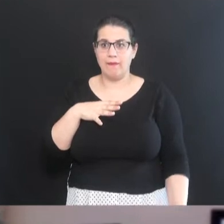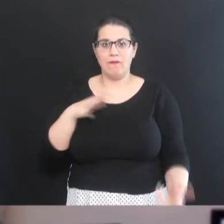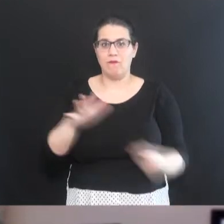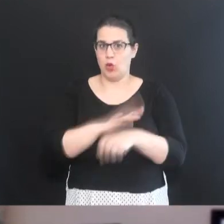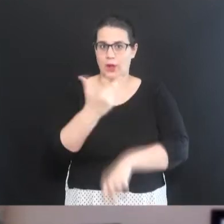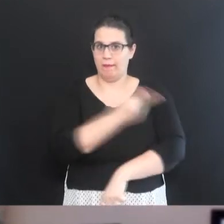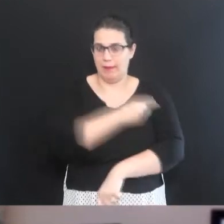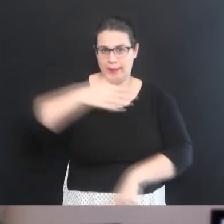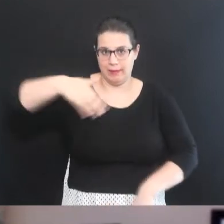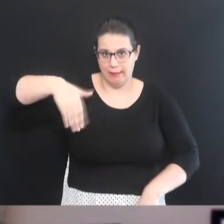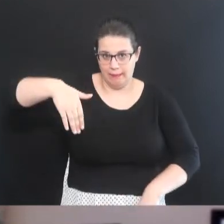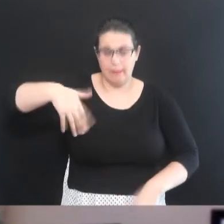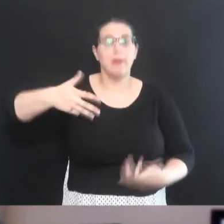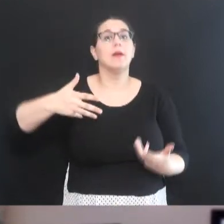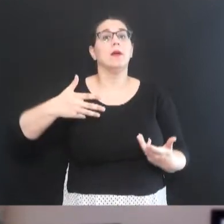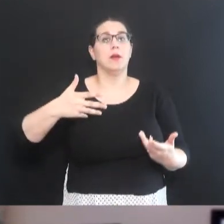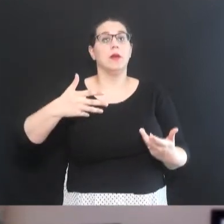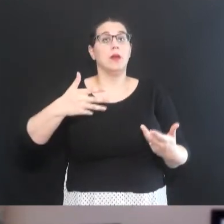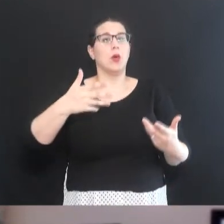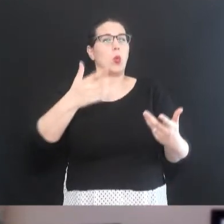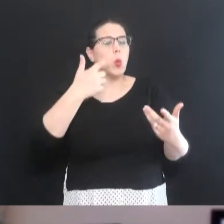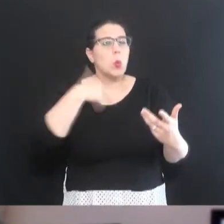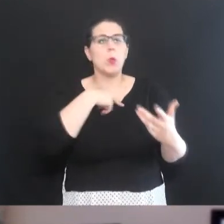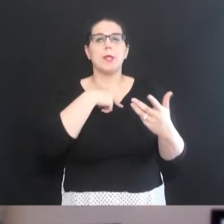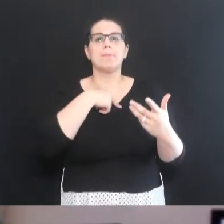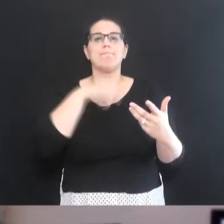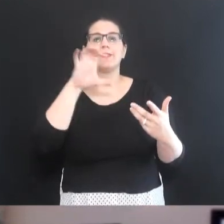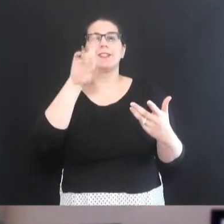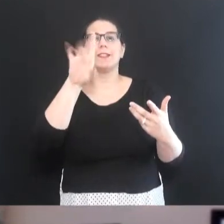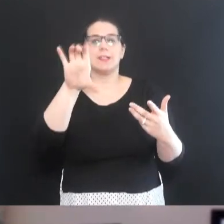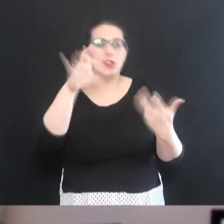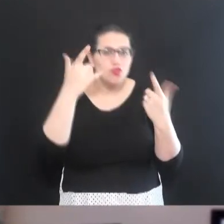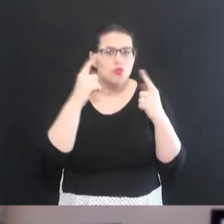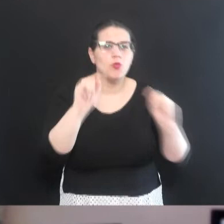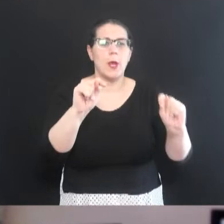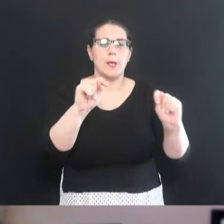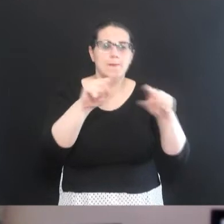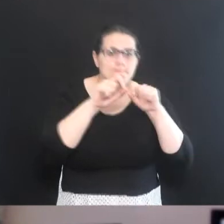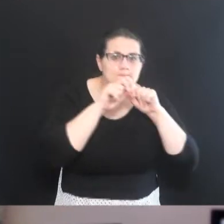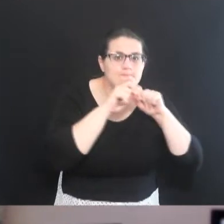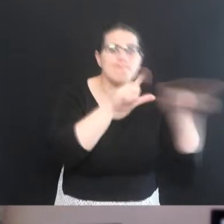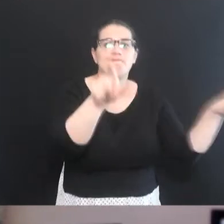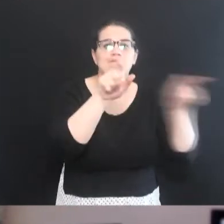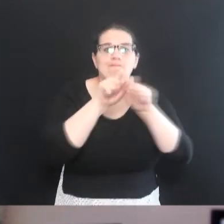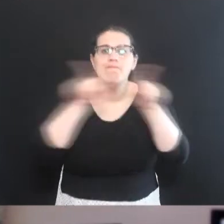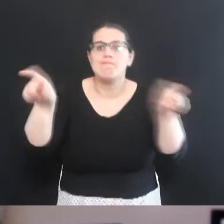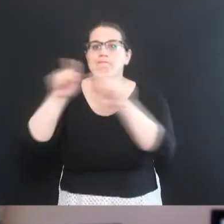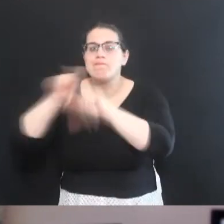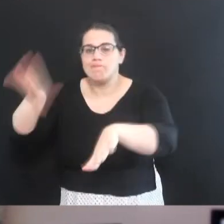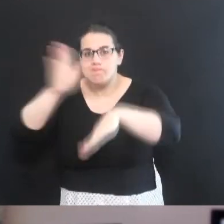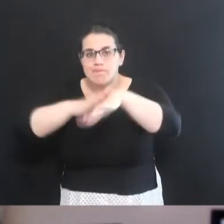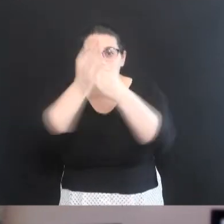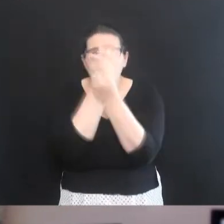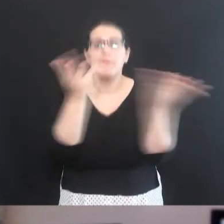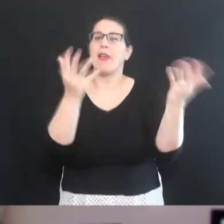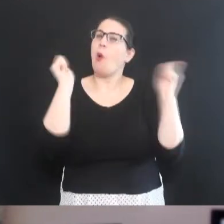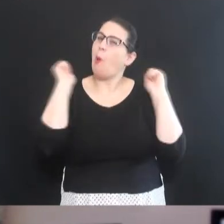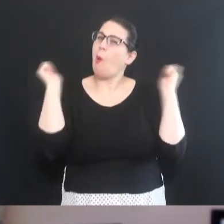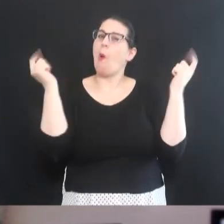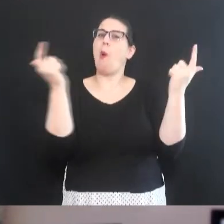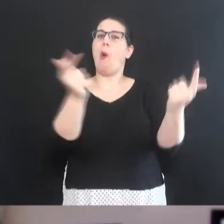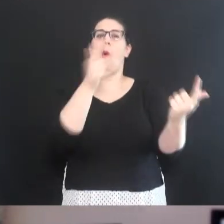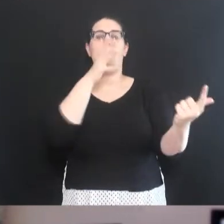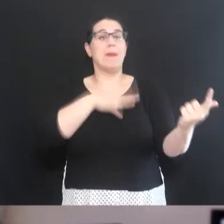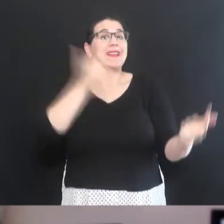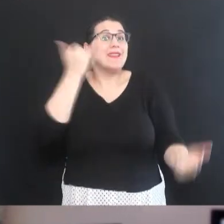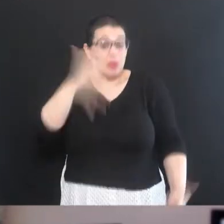been very intentional in making sure that they message that all women who are pregnant should consider getting